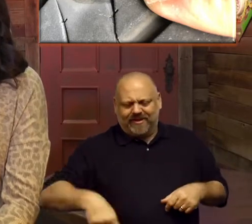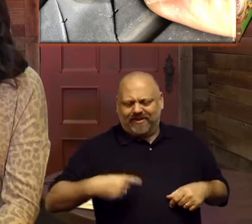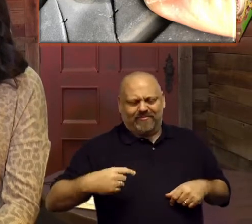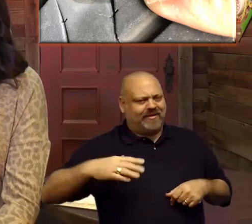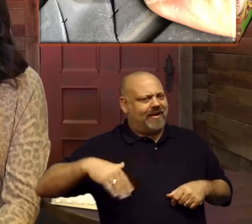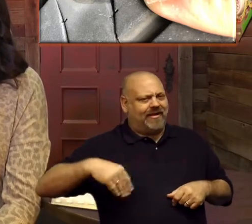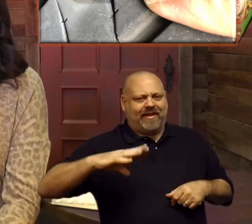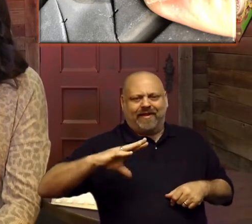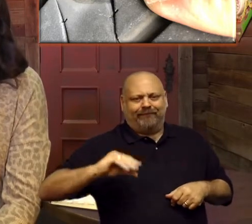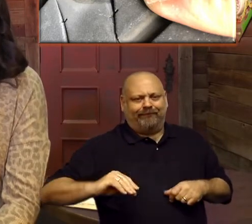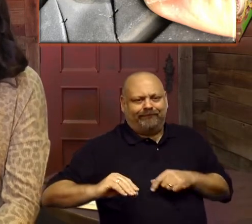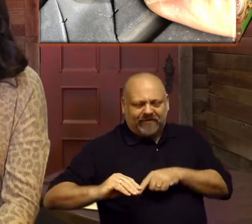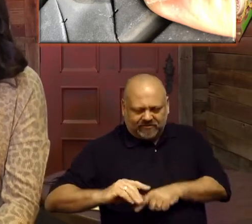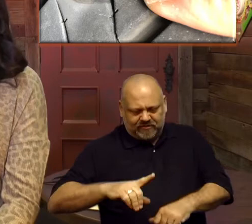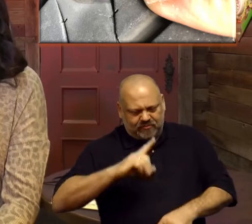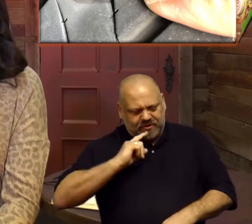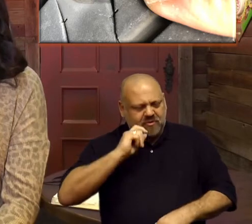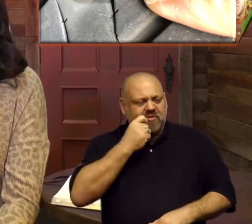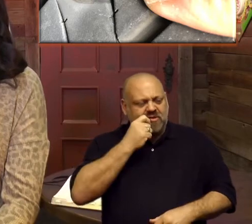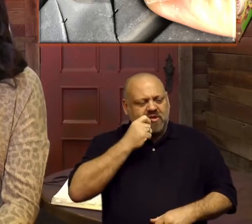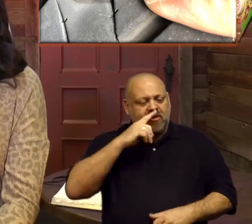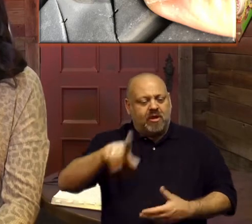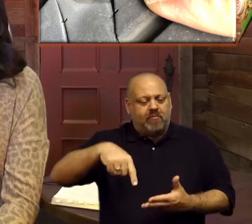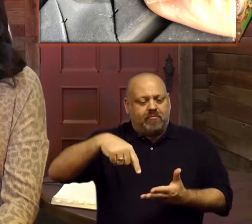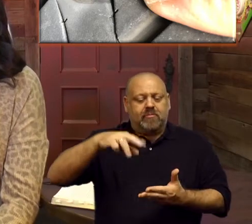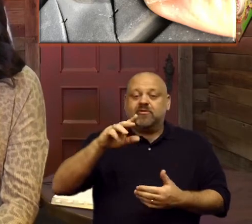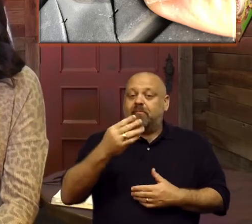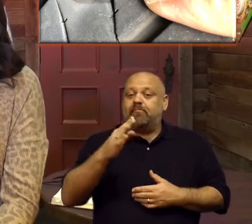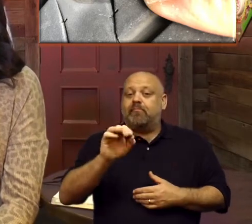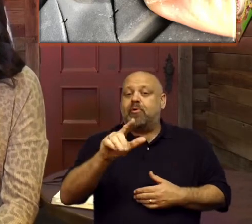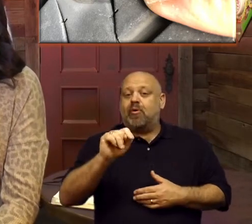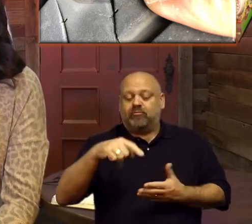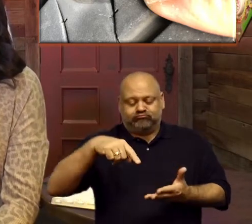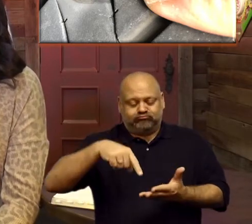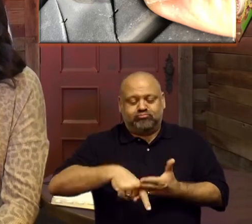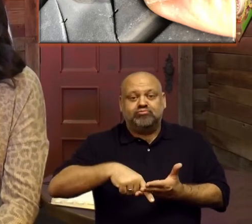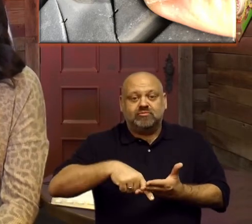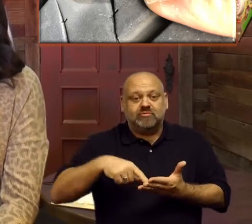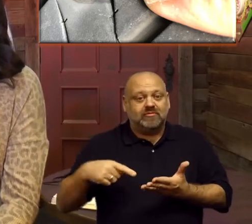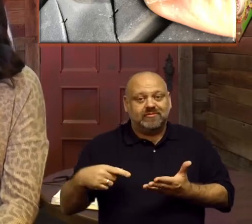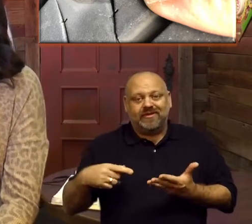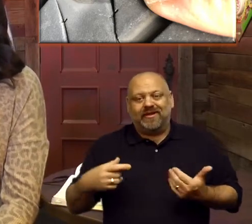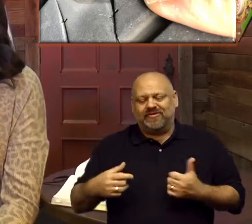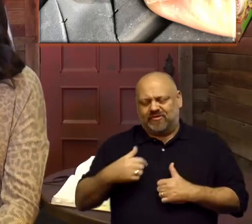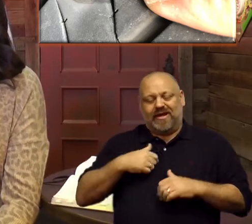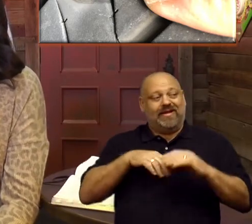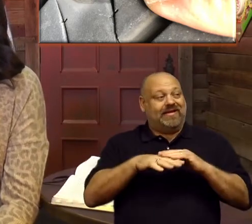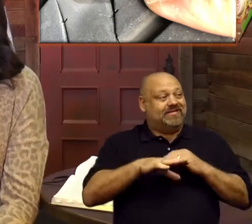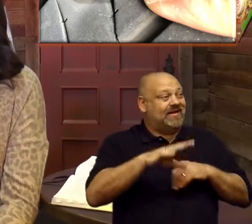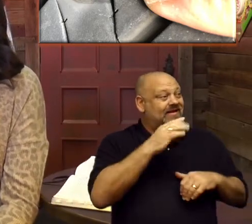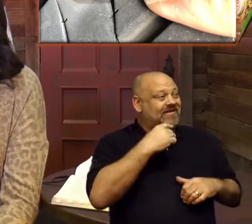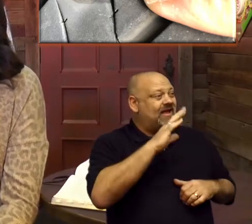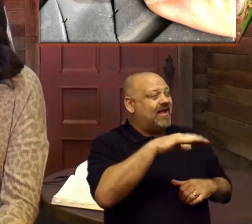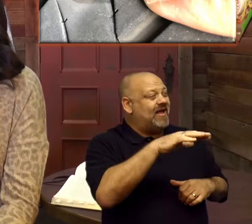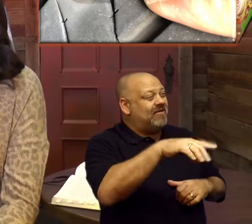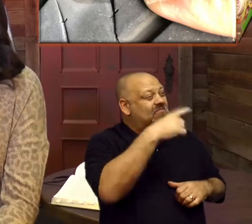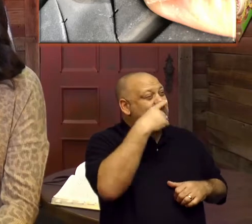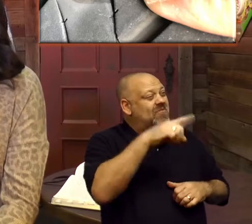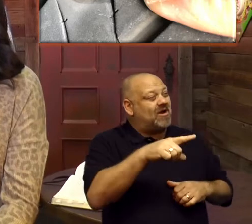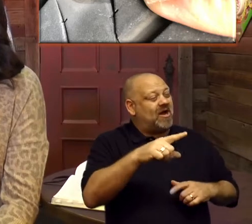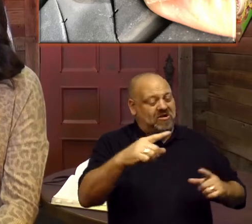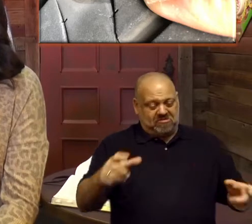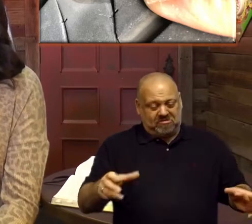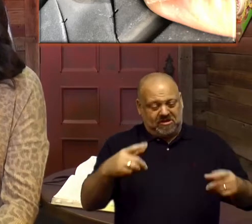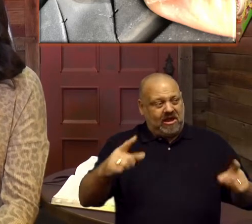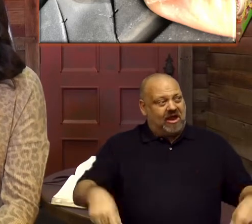tire hadn't even deflated. That's awesome. So it was super cool. The bolt was just plugging the hole. I went inside and I said, hey, Wyatt, while you're at it,